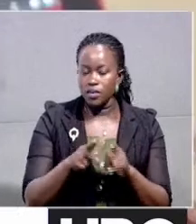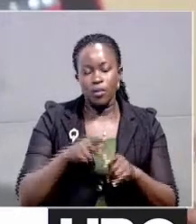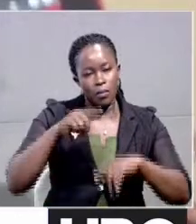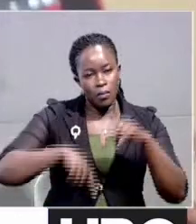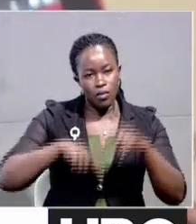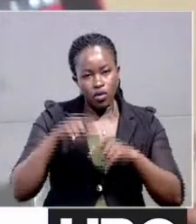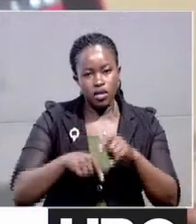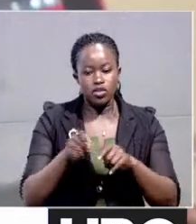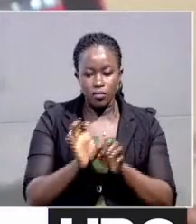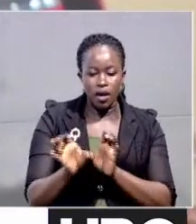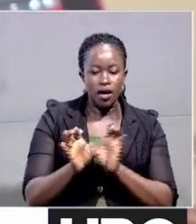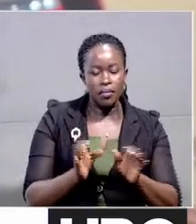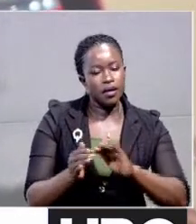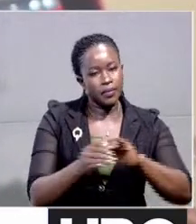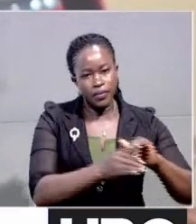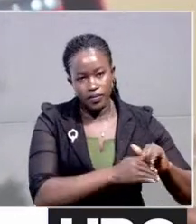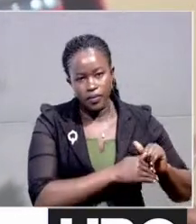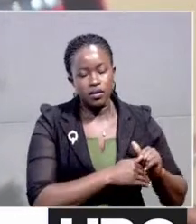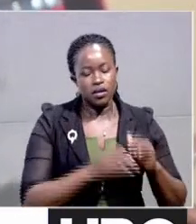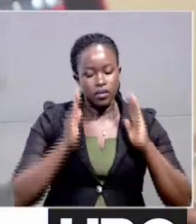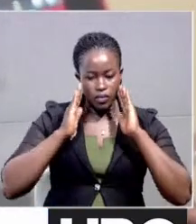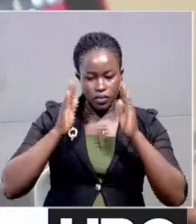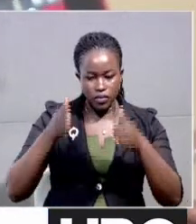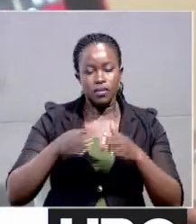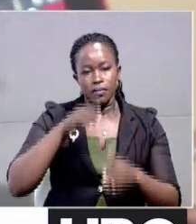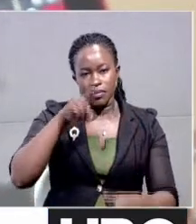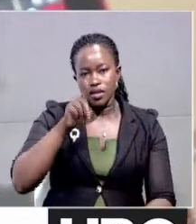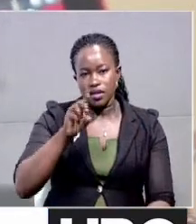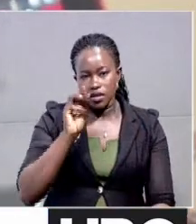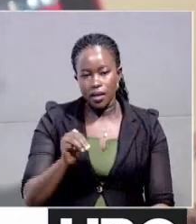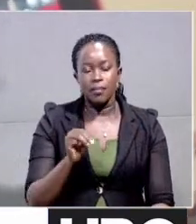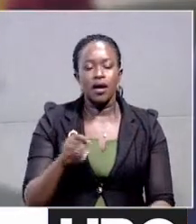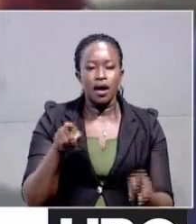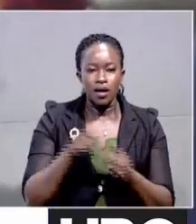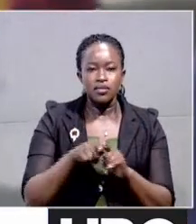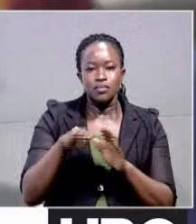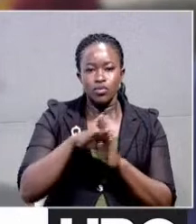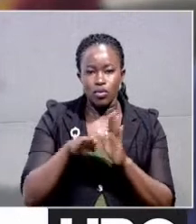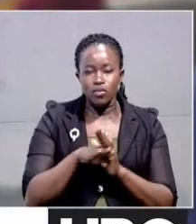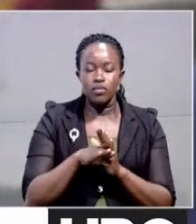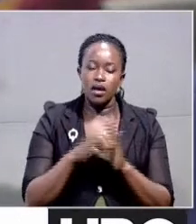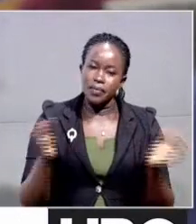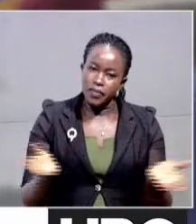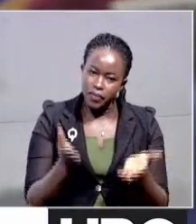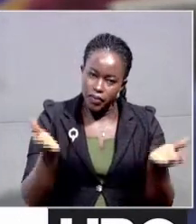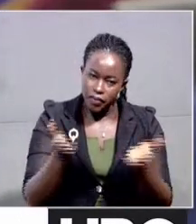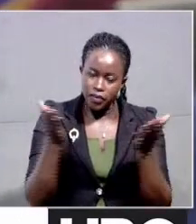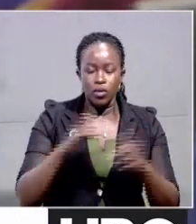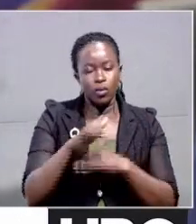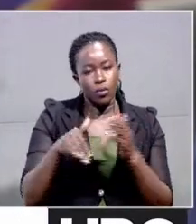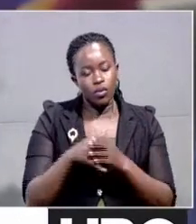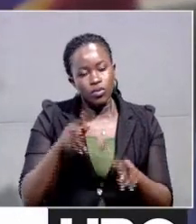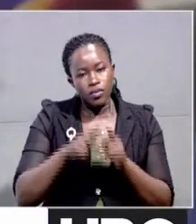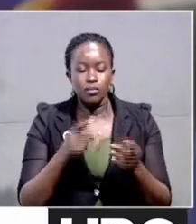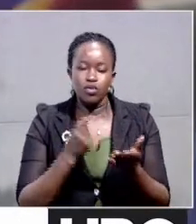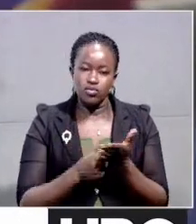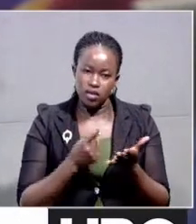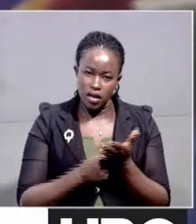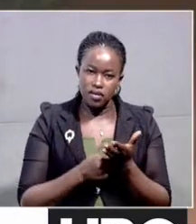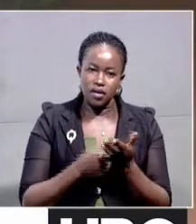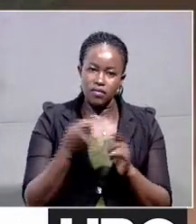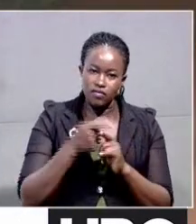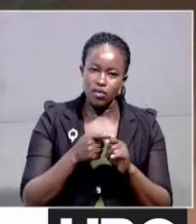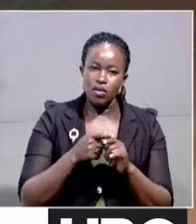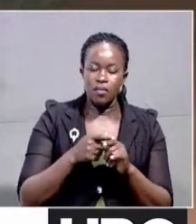look at the parish development model as a driving force to accelerate the generation of wealthy Ugandans at grassroots